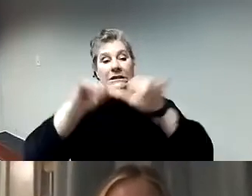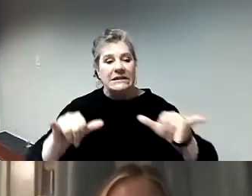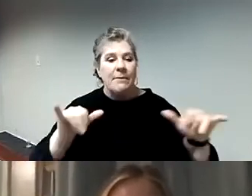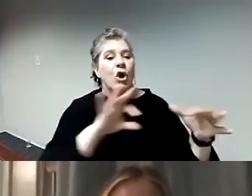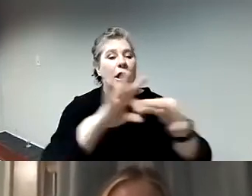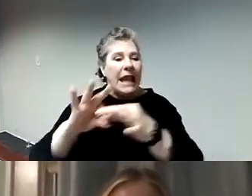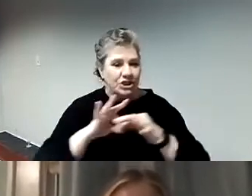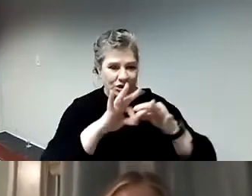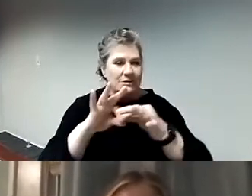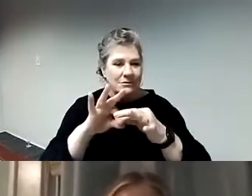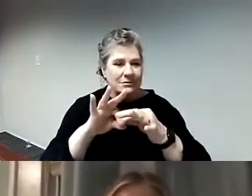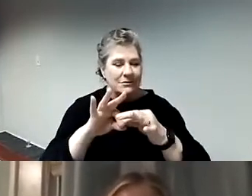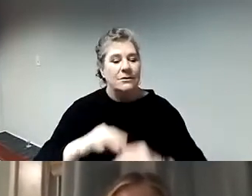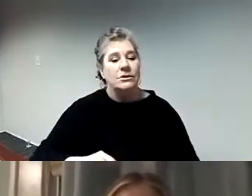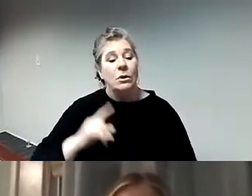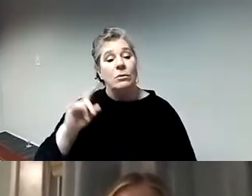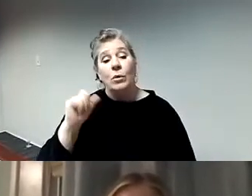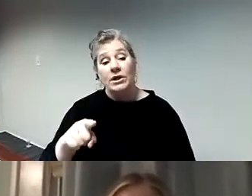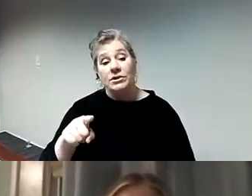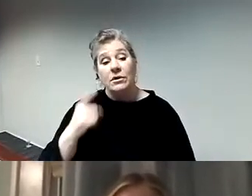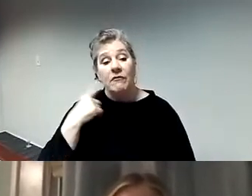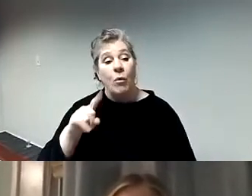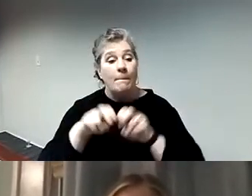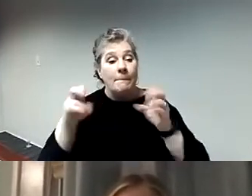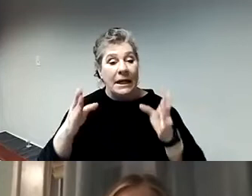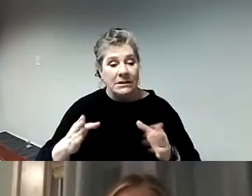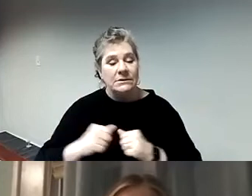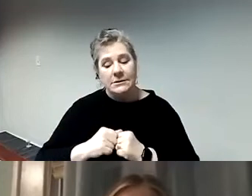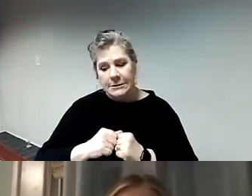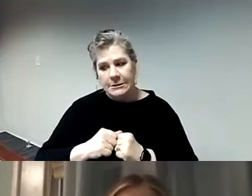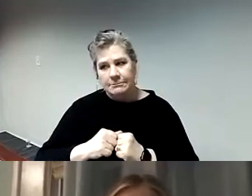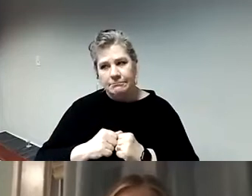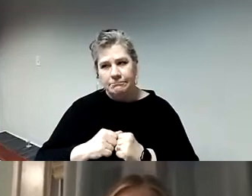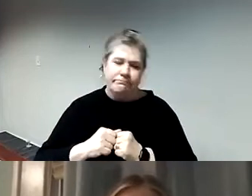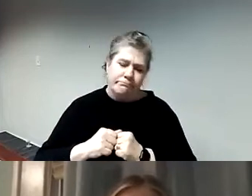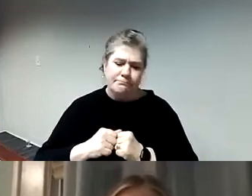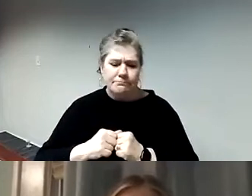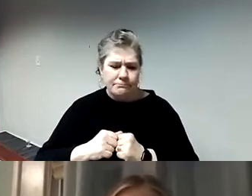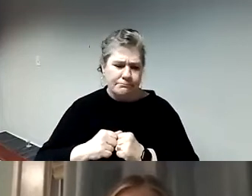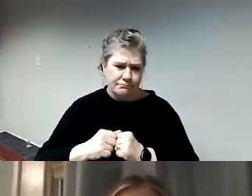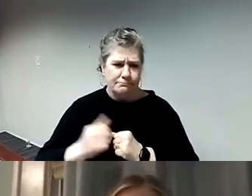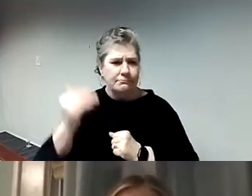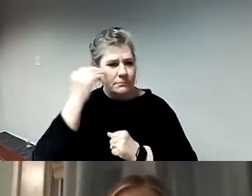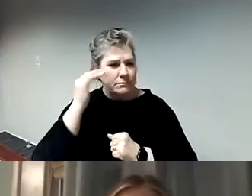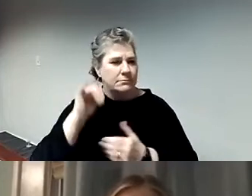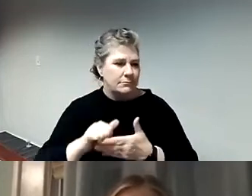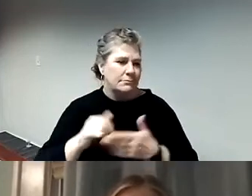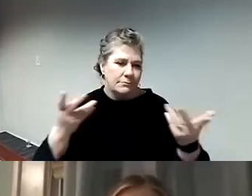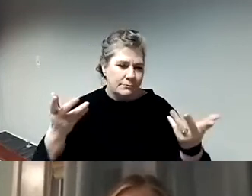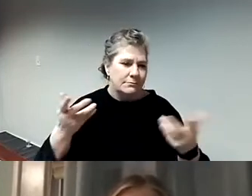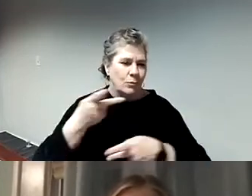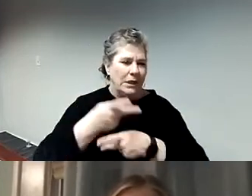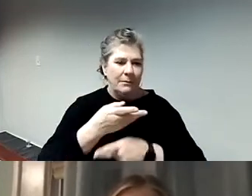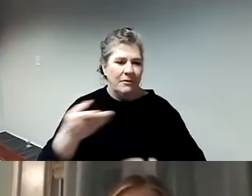And my question for the panelists would be, knowing that we keep, you know, things